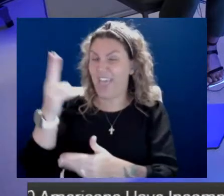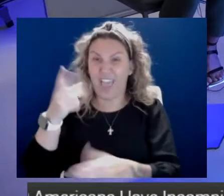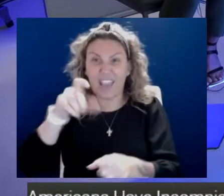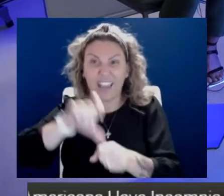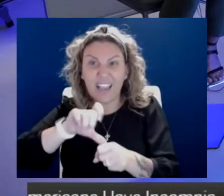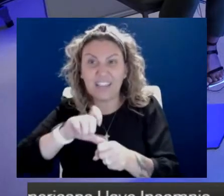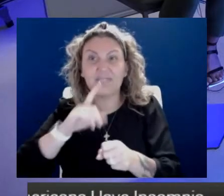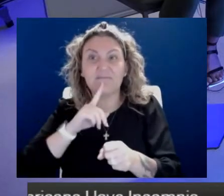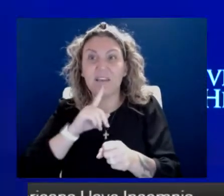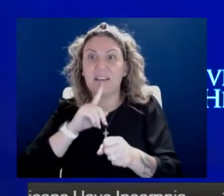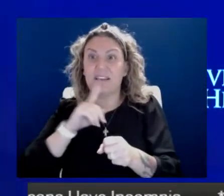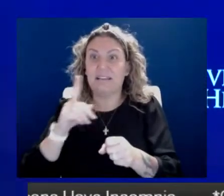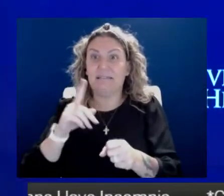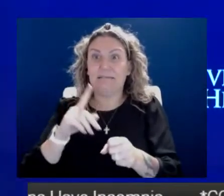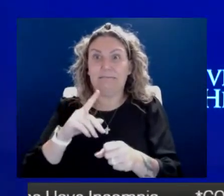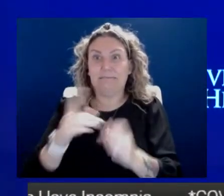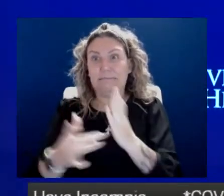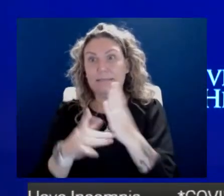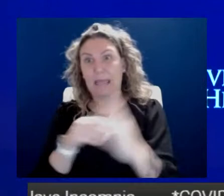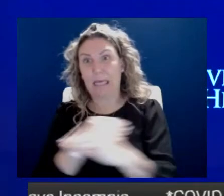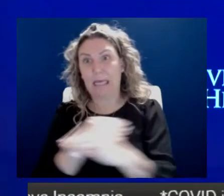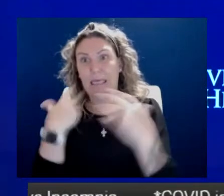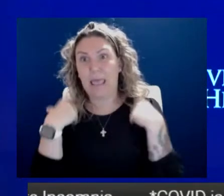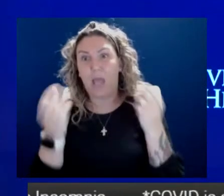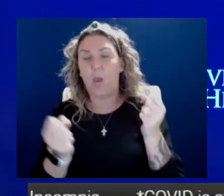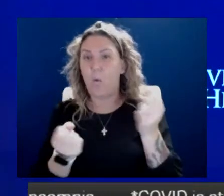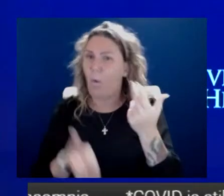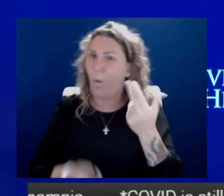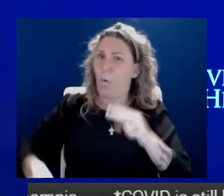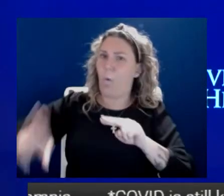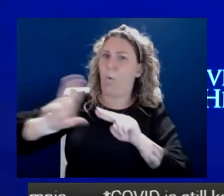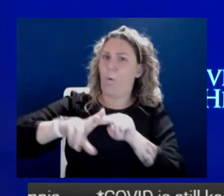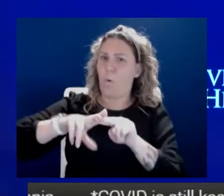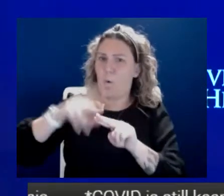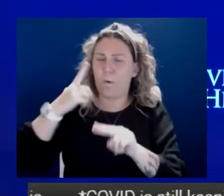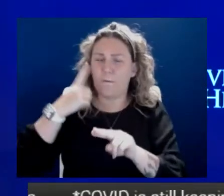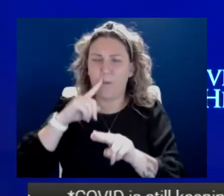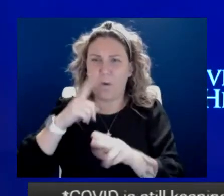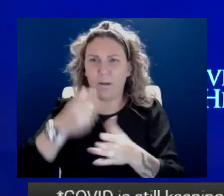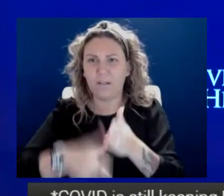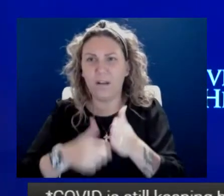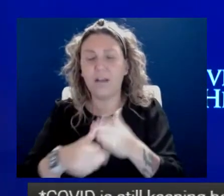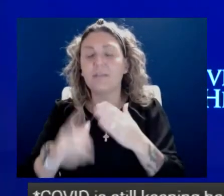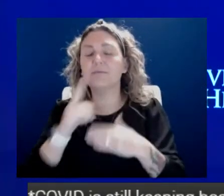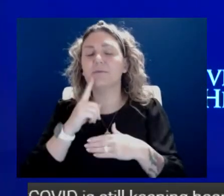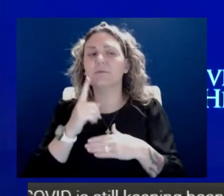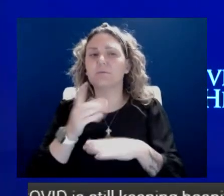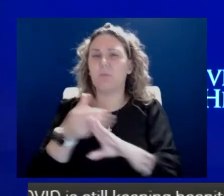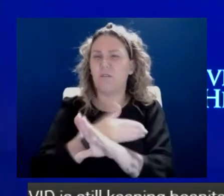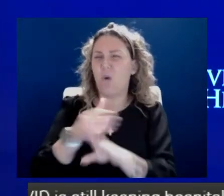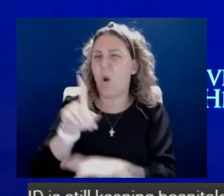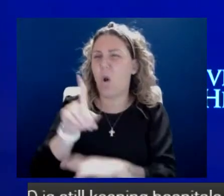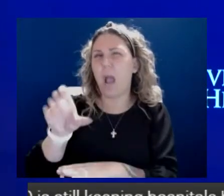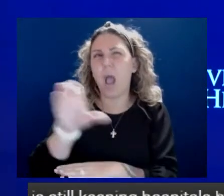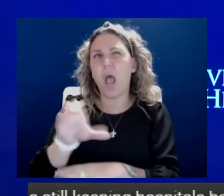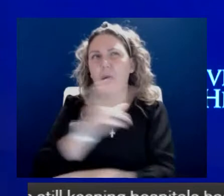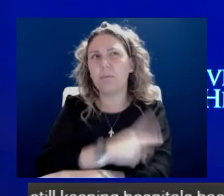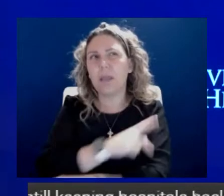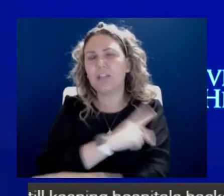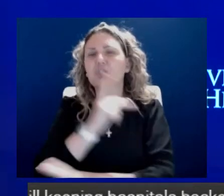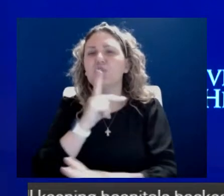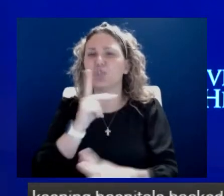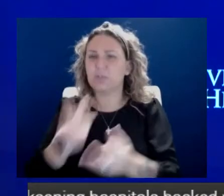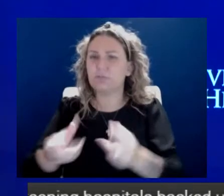just booming. Absolutely. Before the pandemic, we were seeing about 100 patients a month. During the height of the pandemic, we were seeing